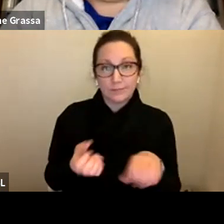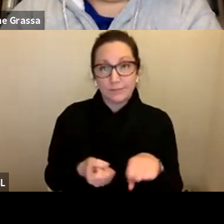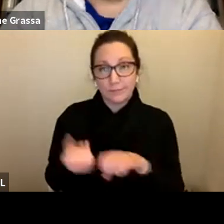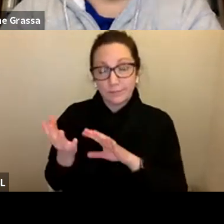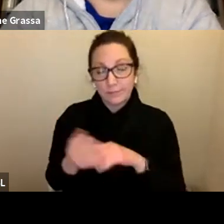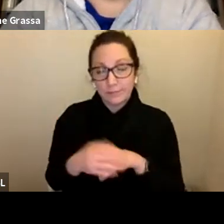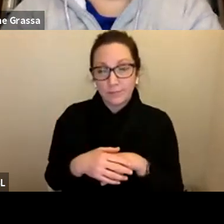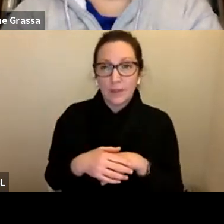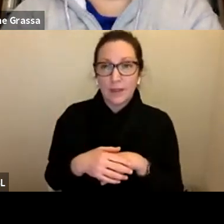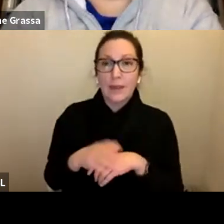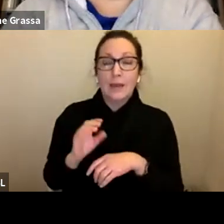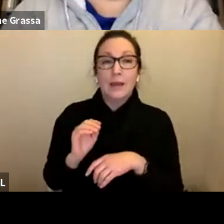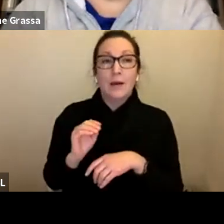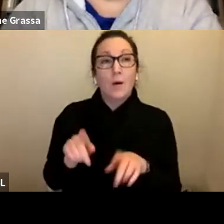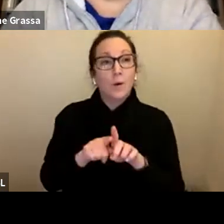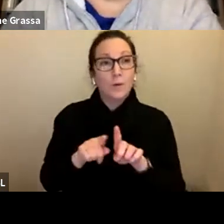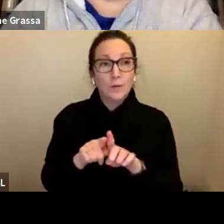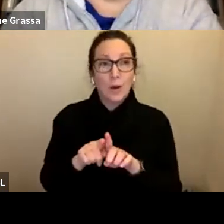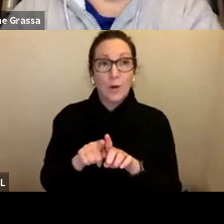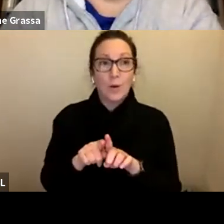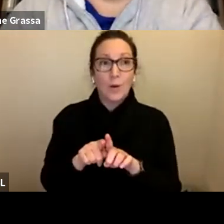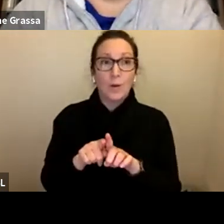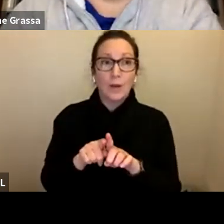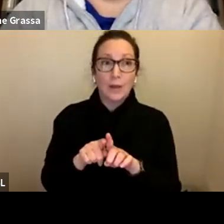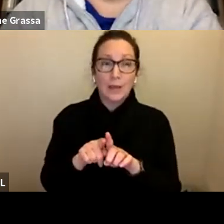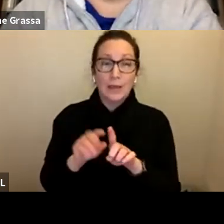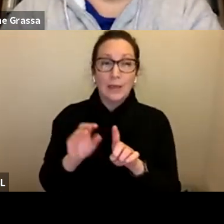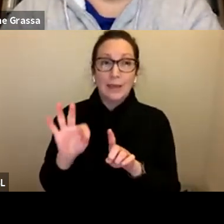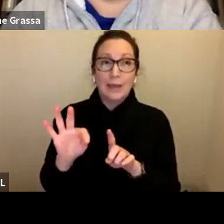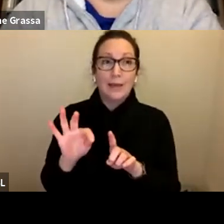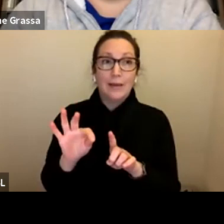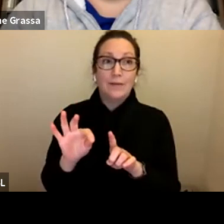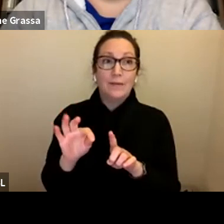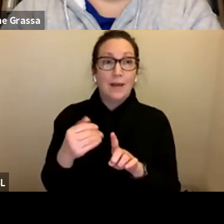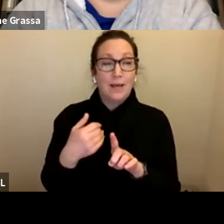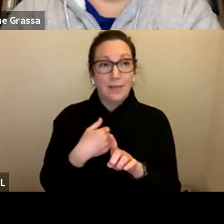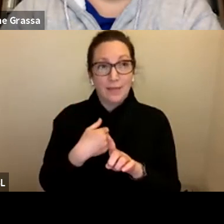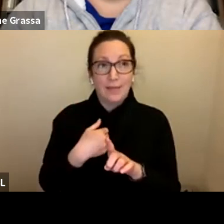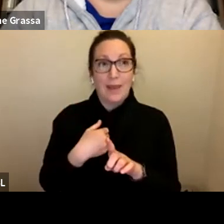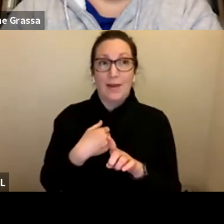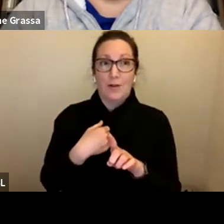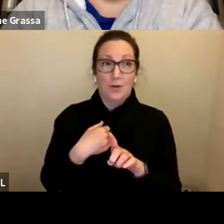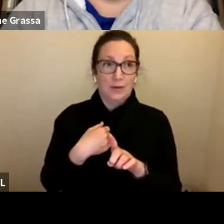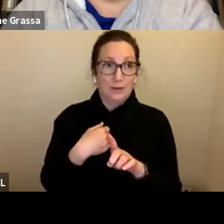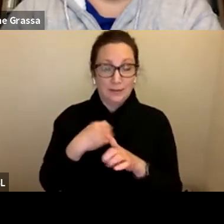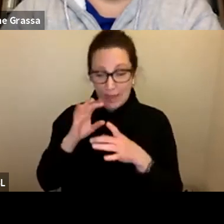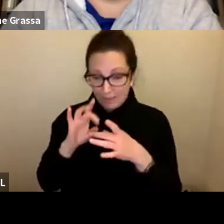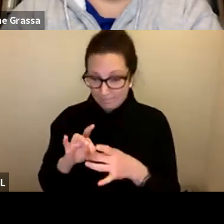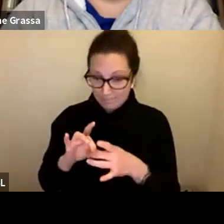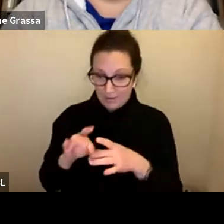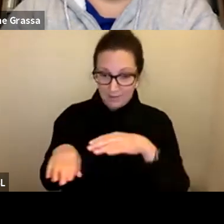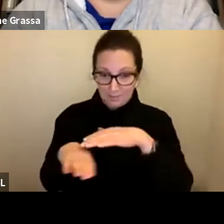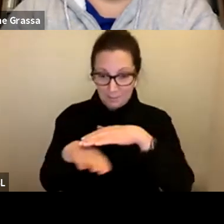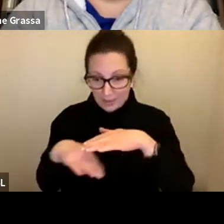if there is a quintessential legal constitutional issue, it's the one